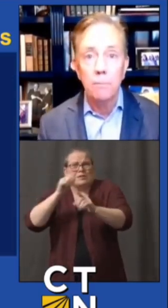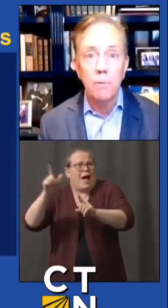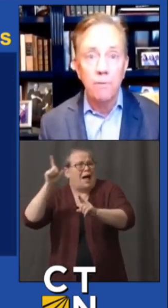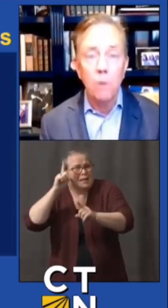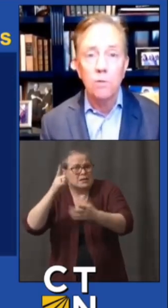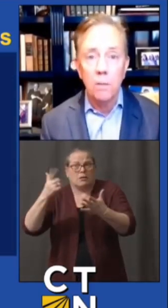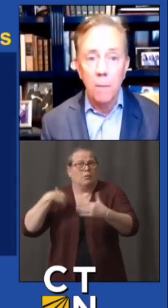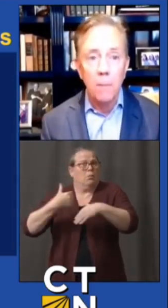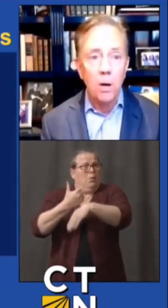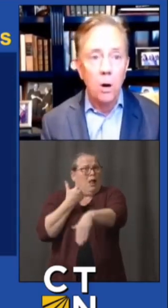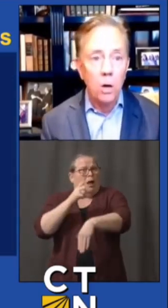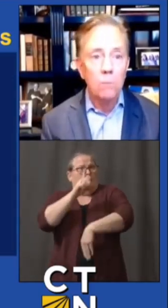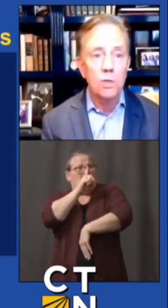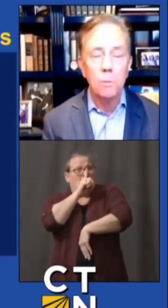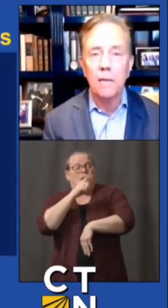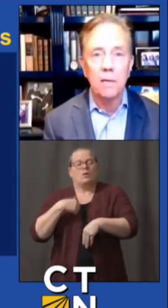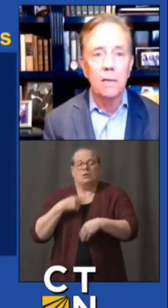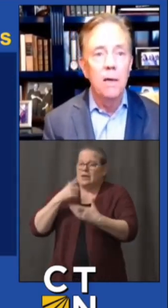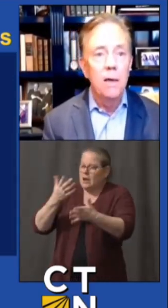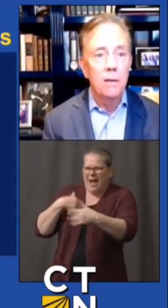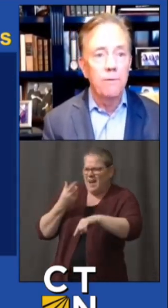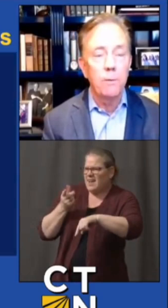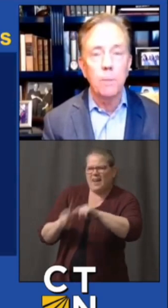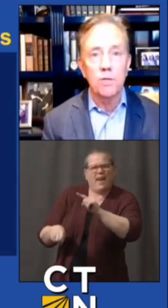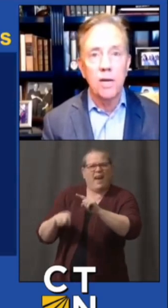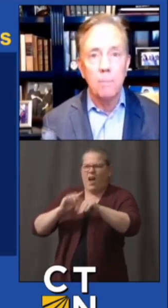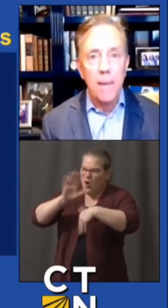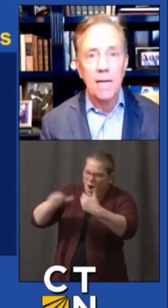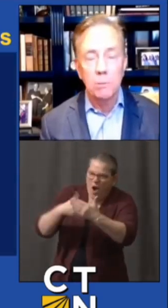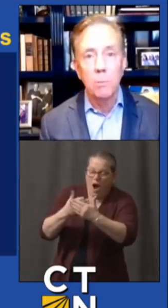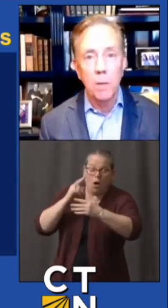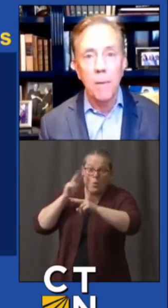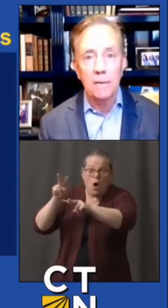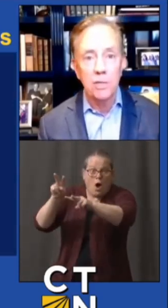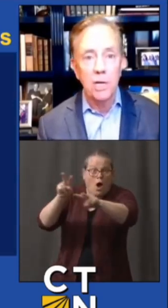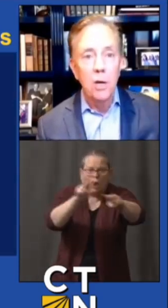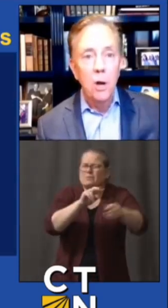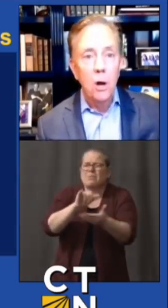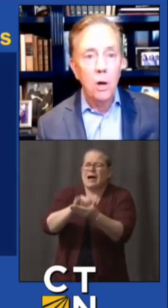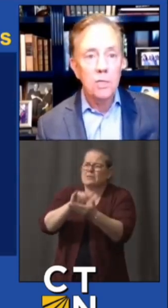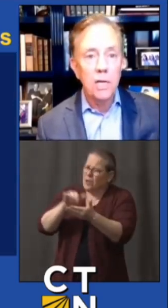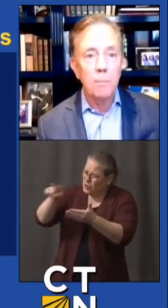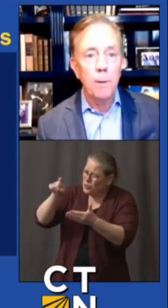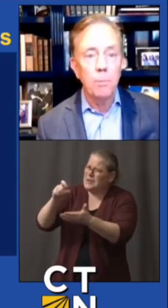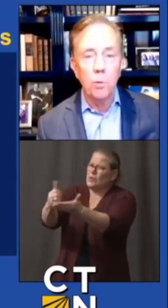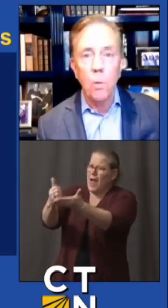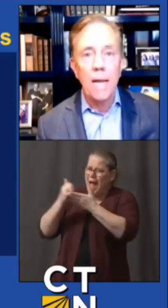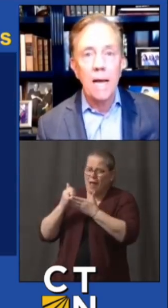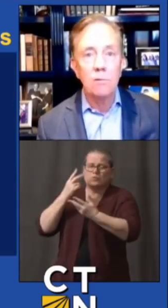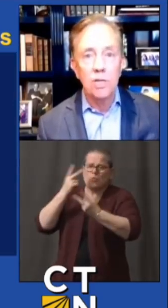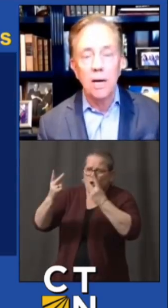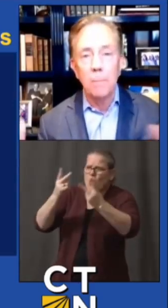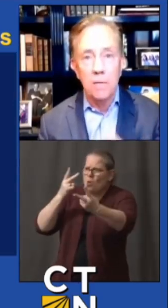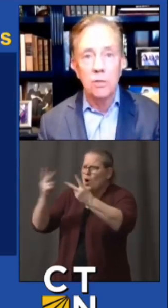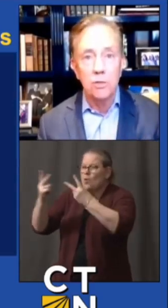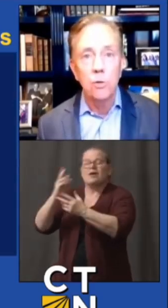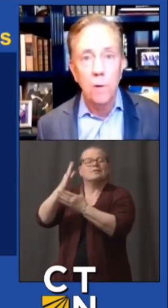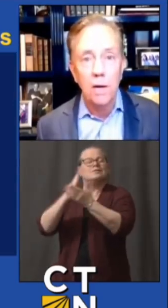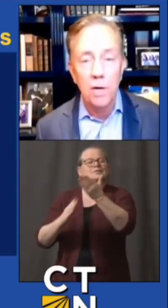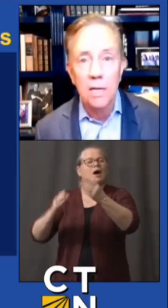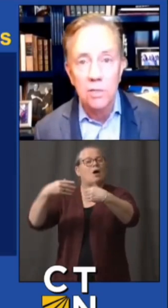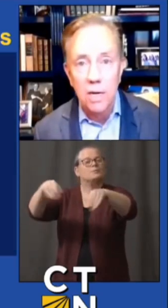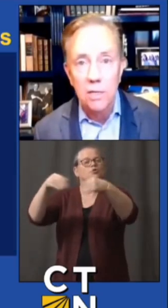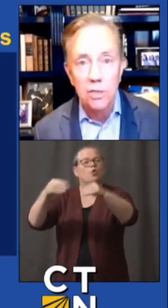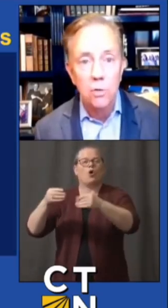same folks that maybe aren't respecting the 50% maximum capacity, aren't telling people to wait outside because it's too